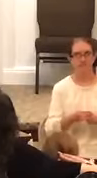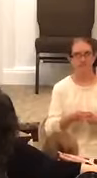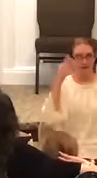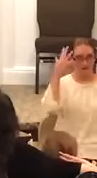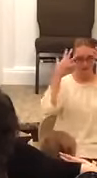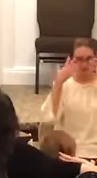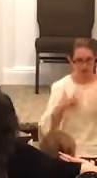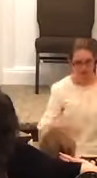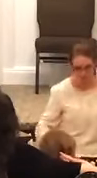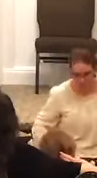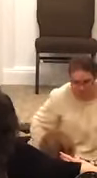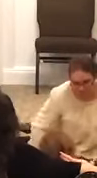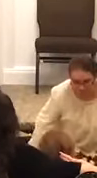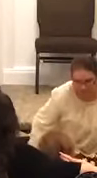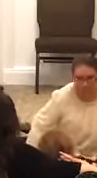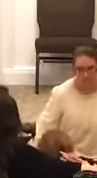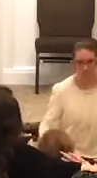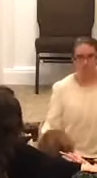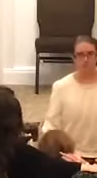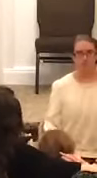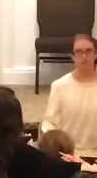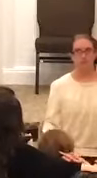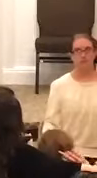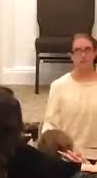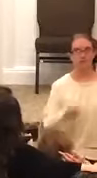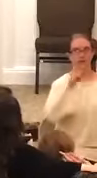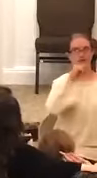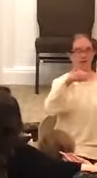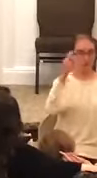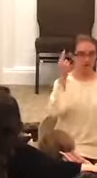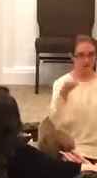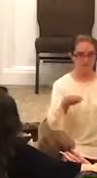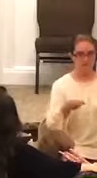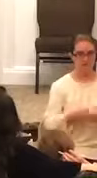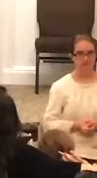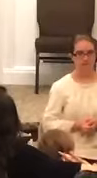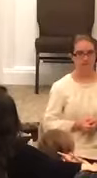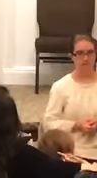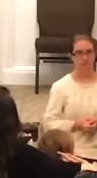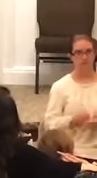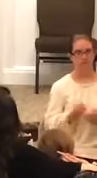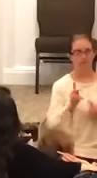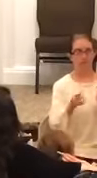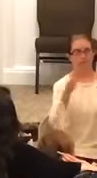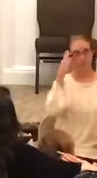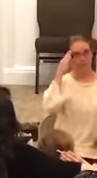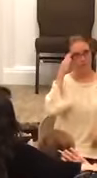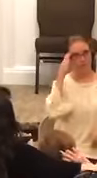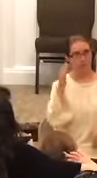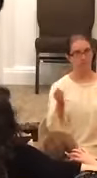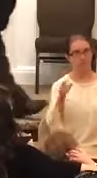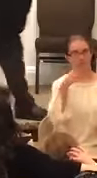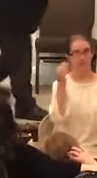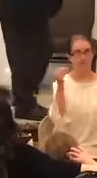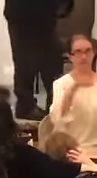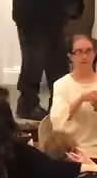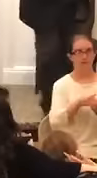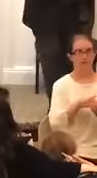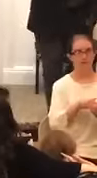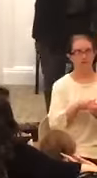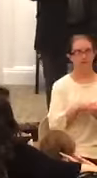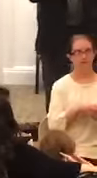covering? Okay, let me tell you what happened. Most of our people already know this, but I'm going to say it again because I think